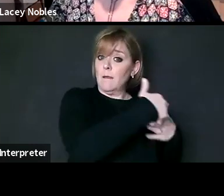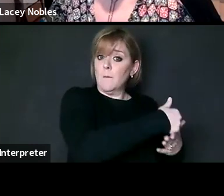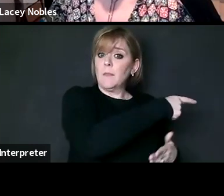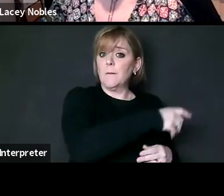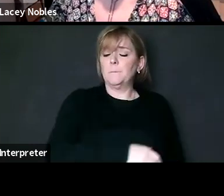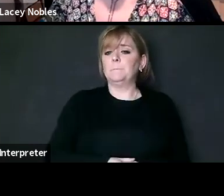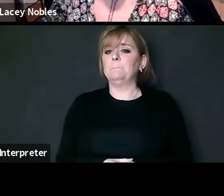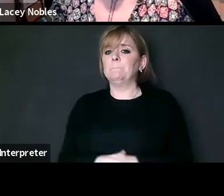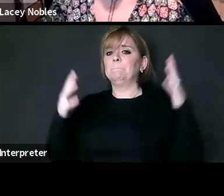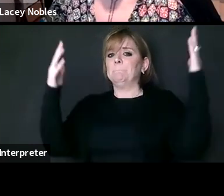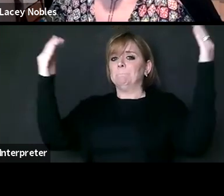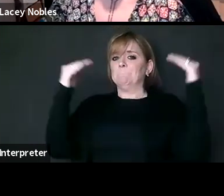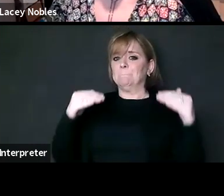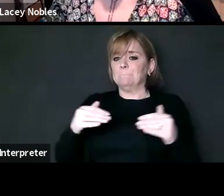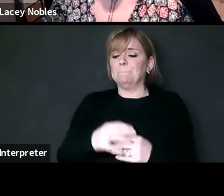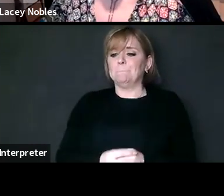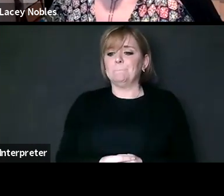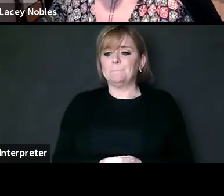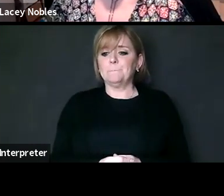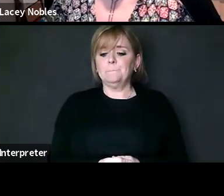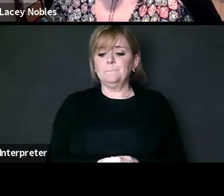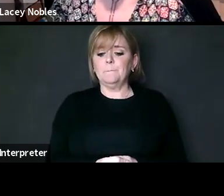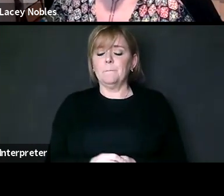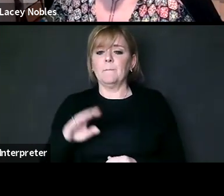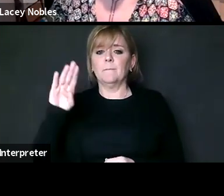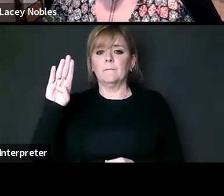Next Thank you. question is from